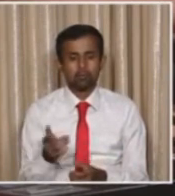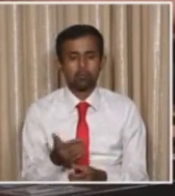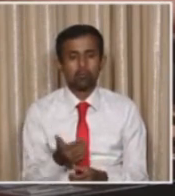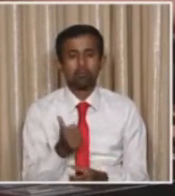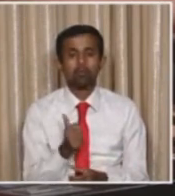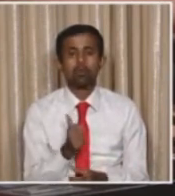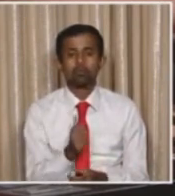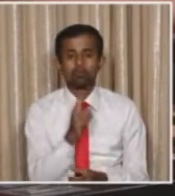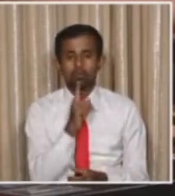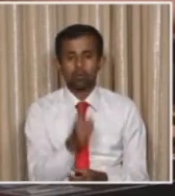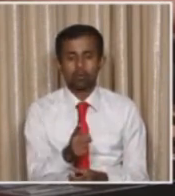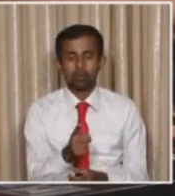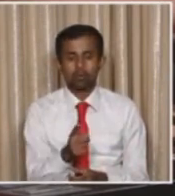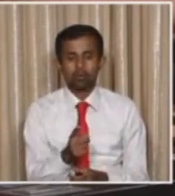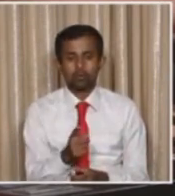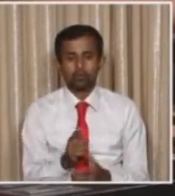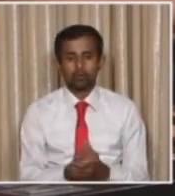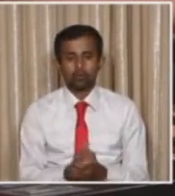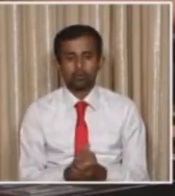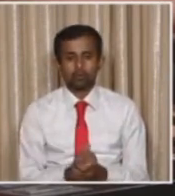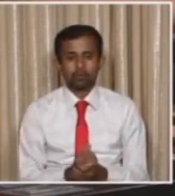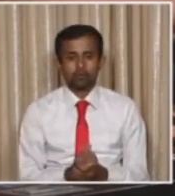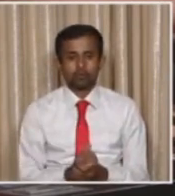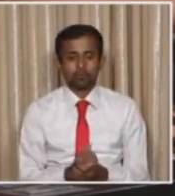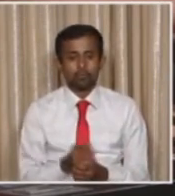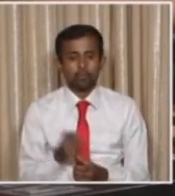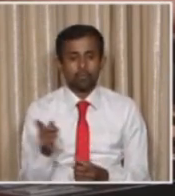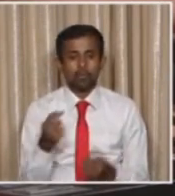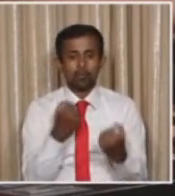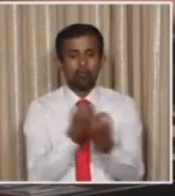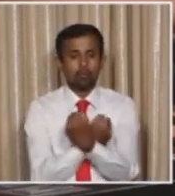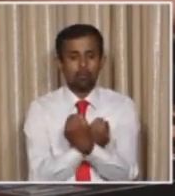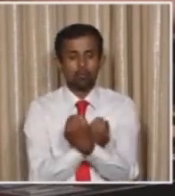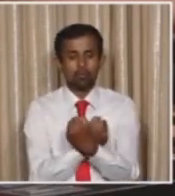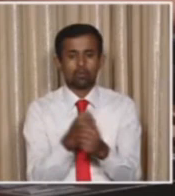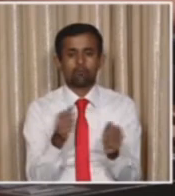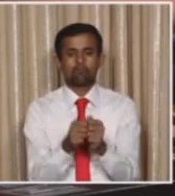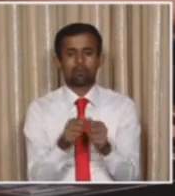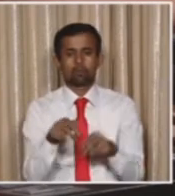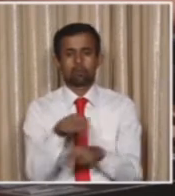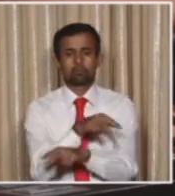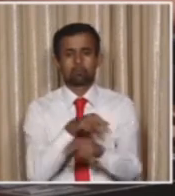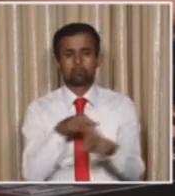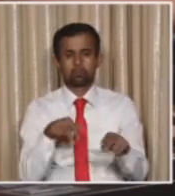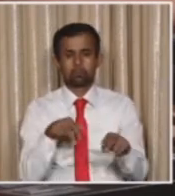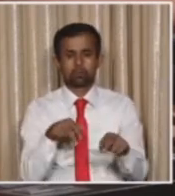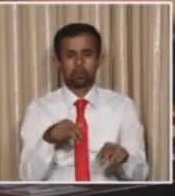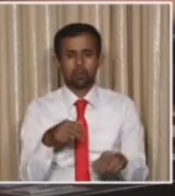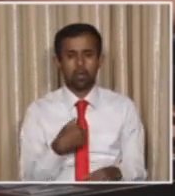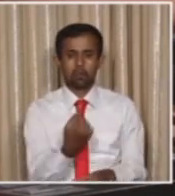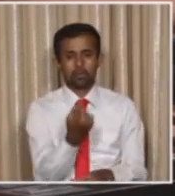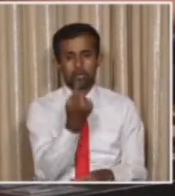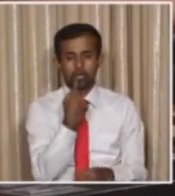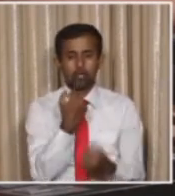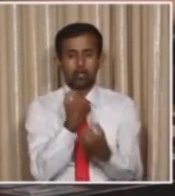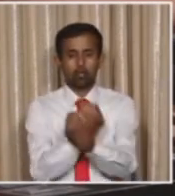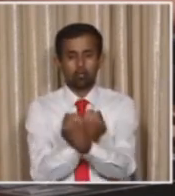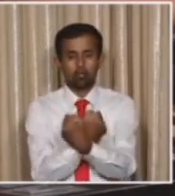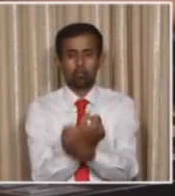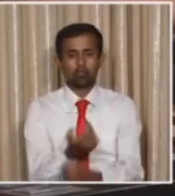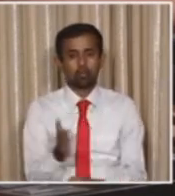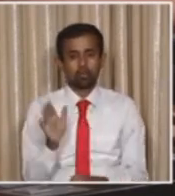the actions of the police. We are told that the police are here to safeguard our